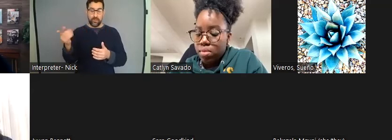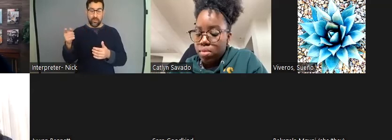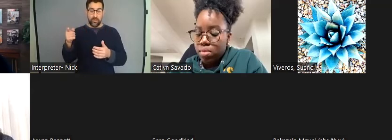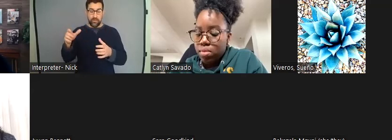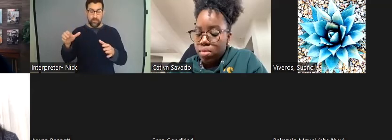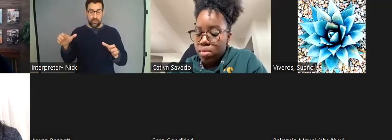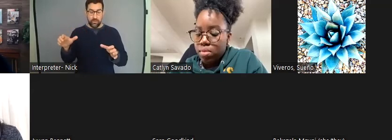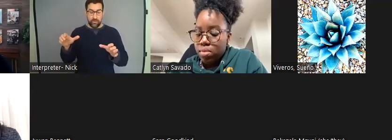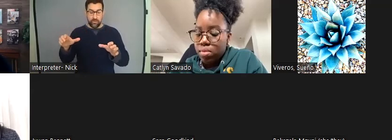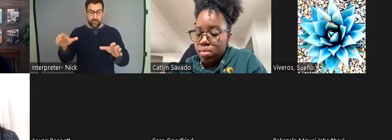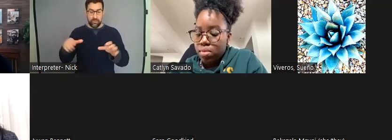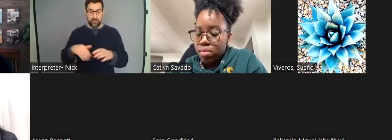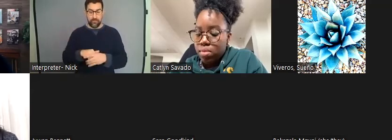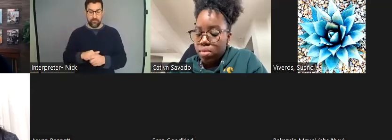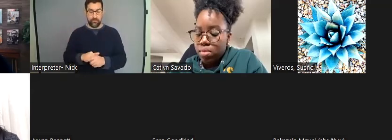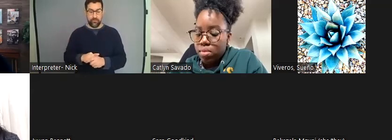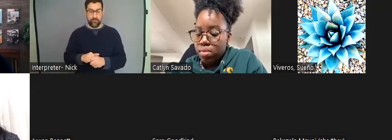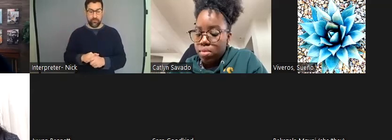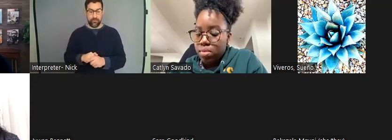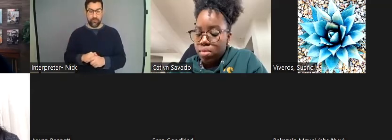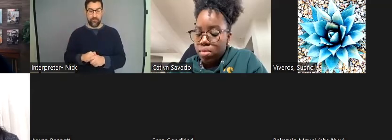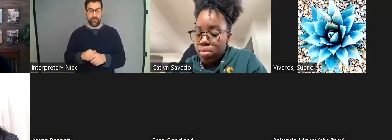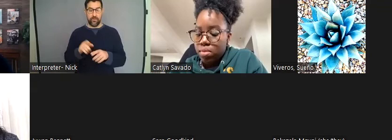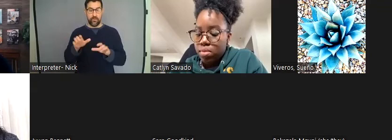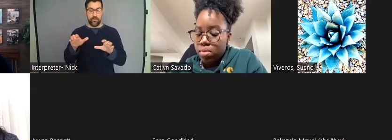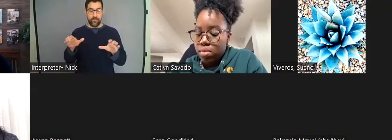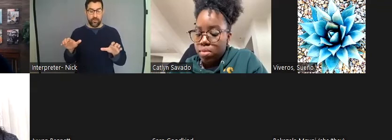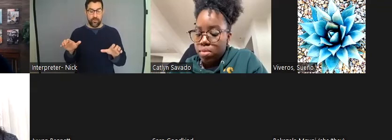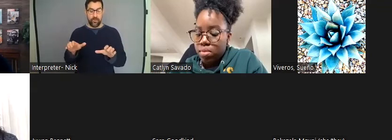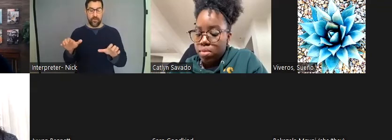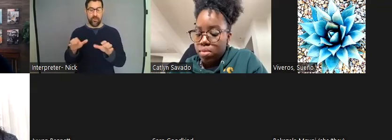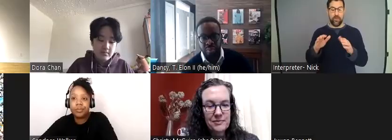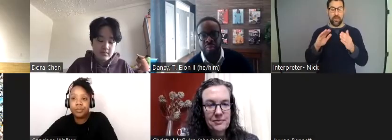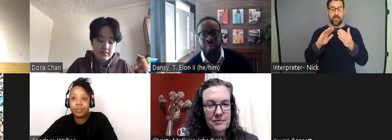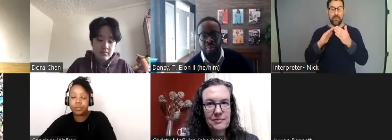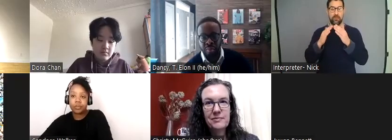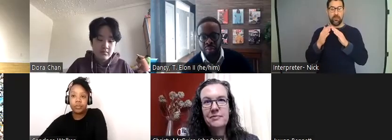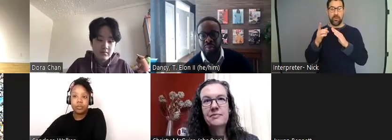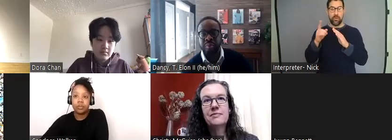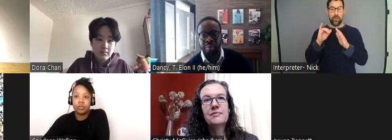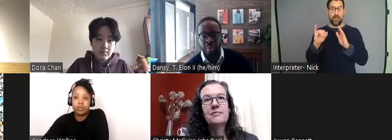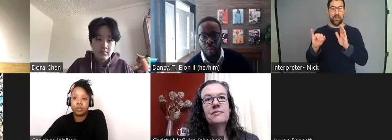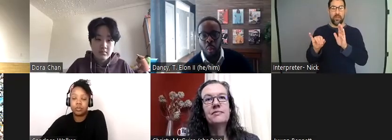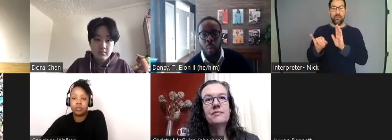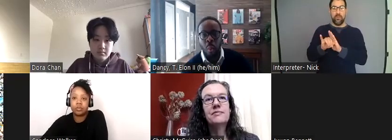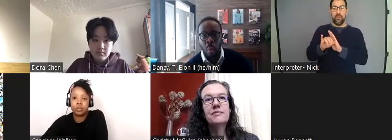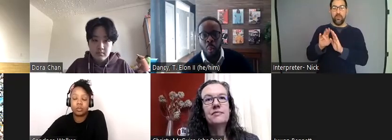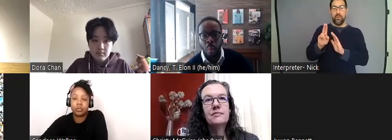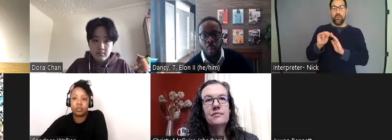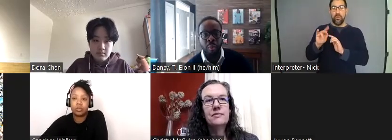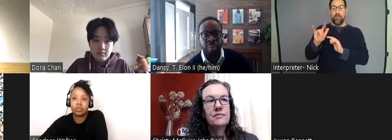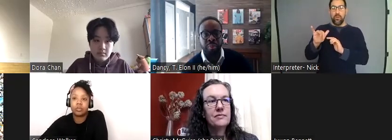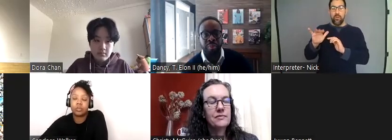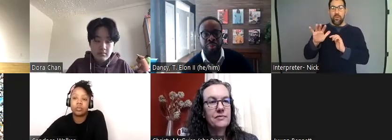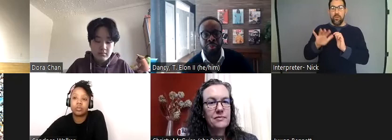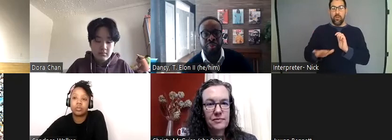And then this additional message of you do this in community. So you identify unity across difference.